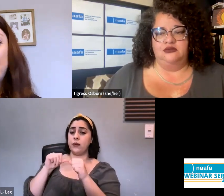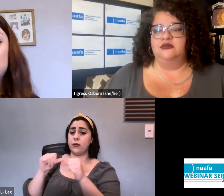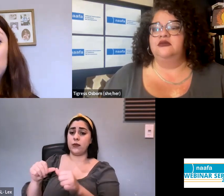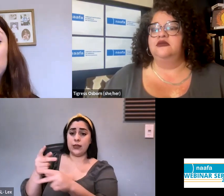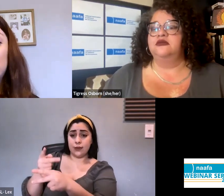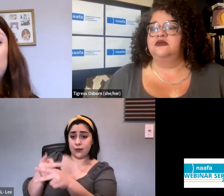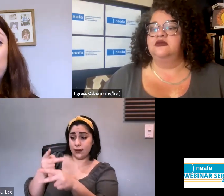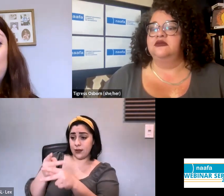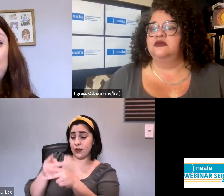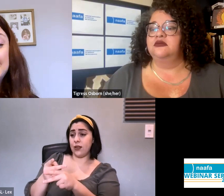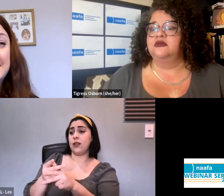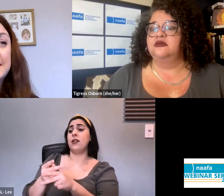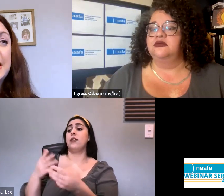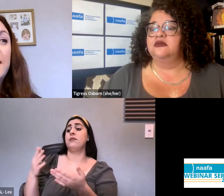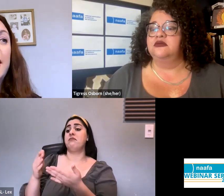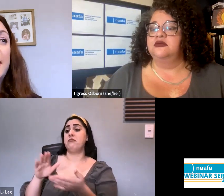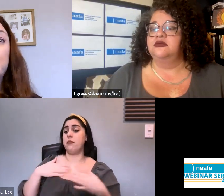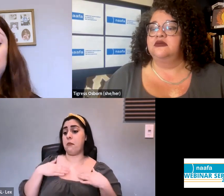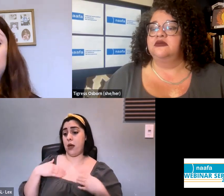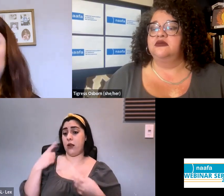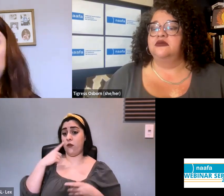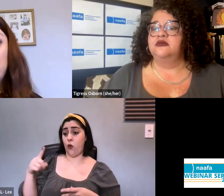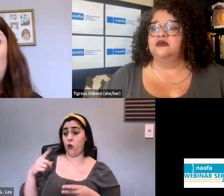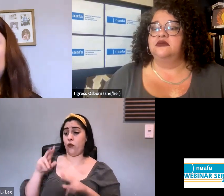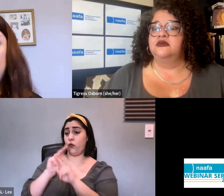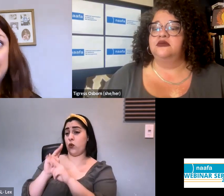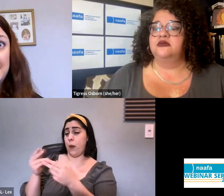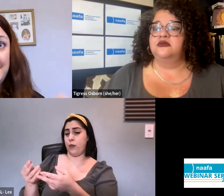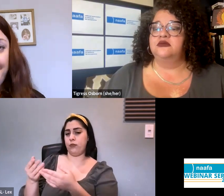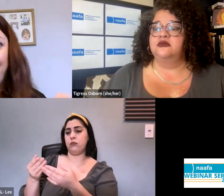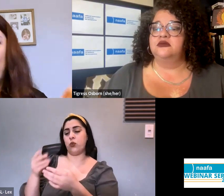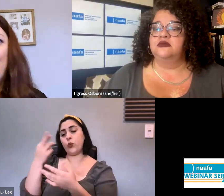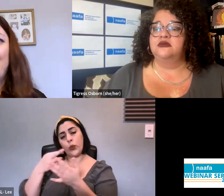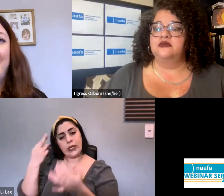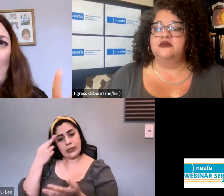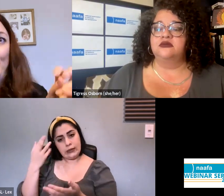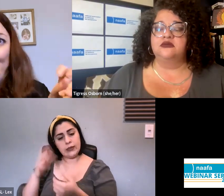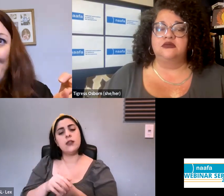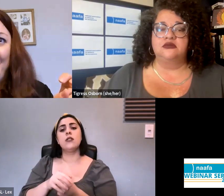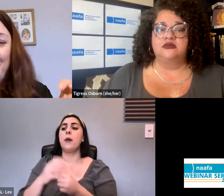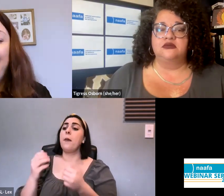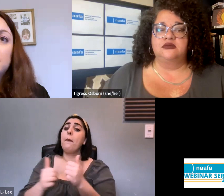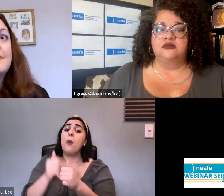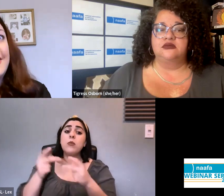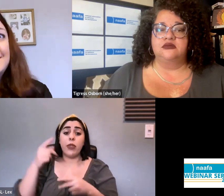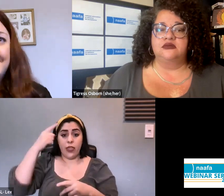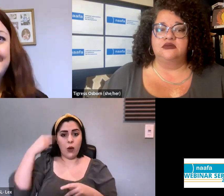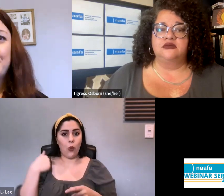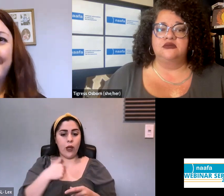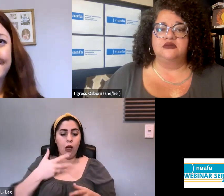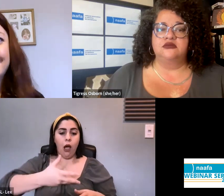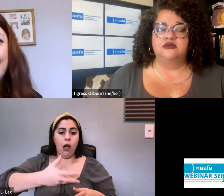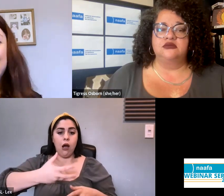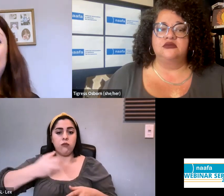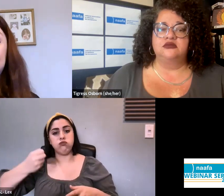human remains for funeral purposes. For the most part, people think, we're removing the blood. In